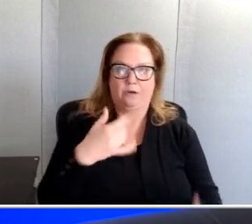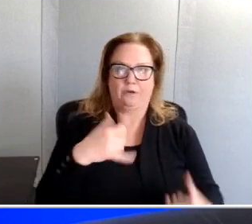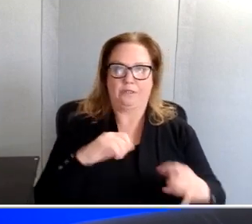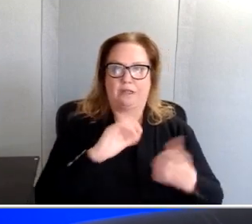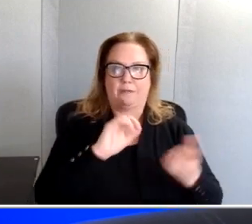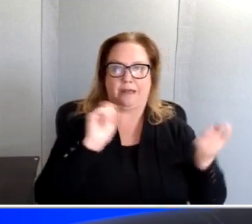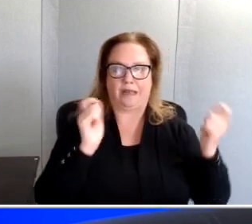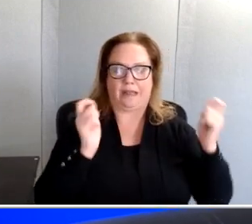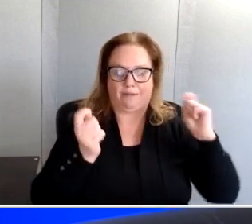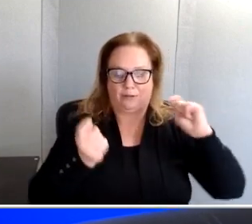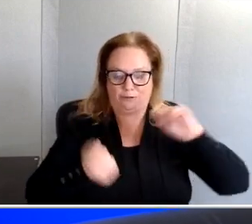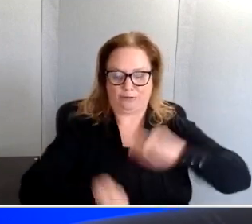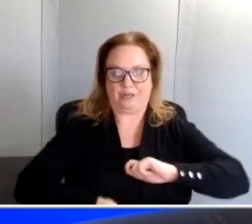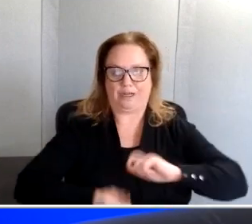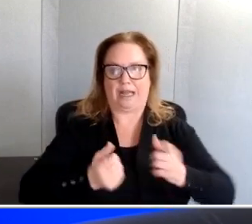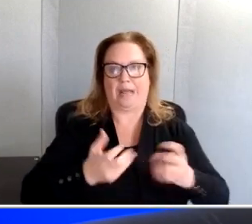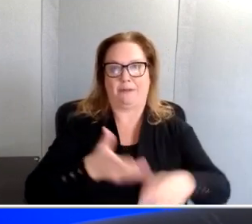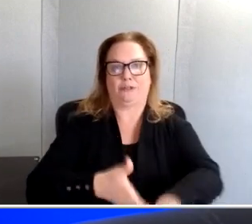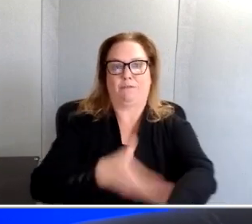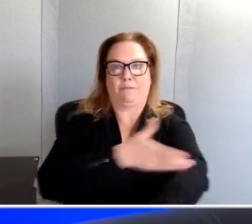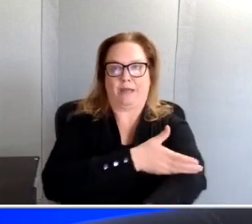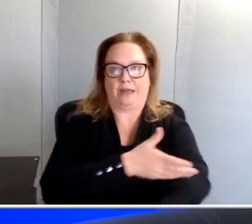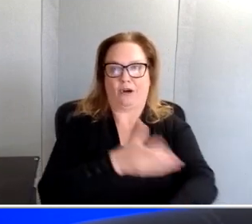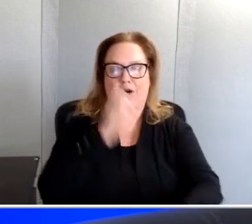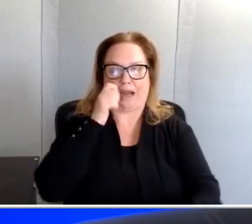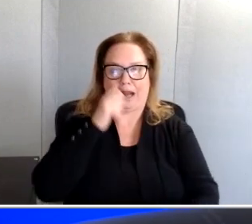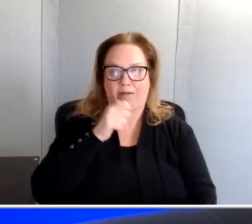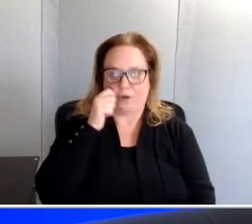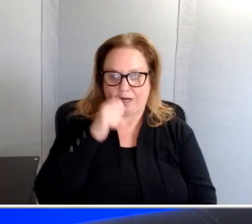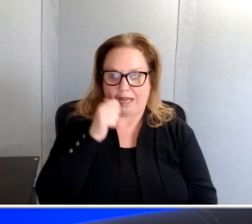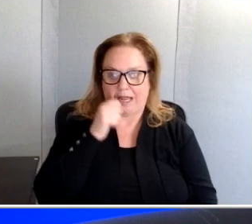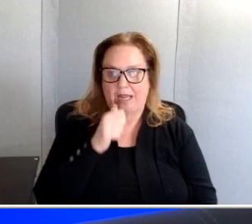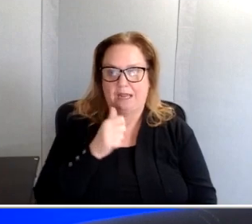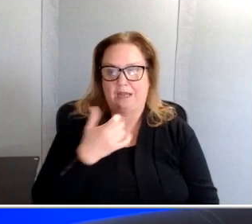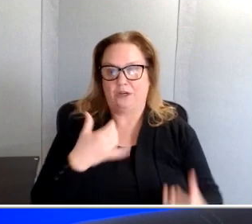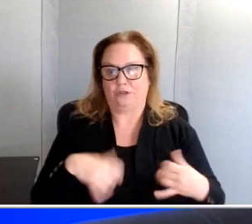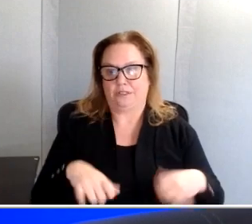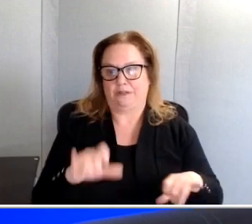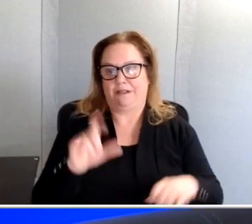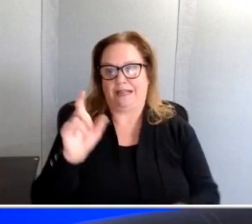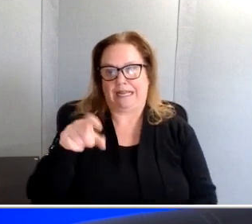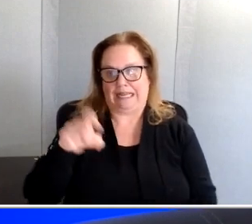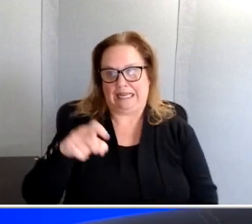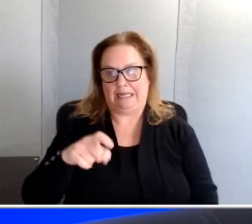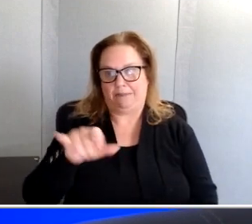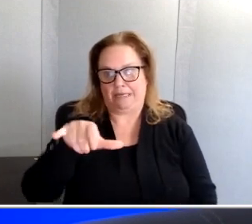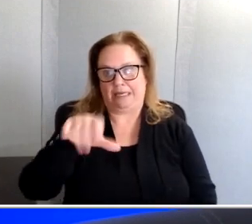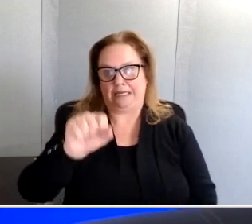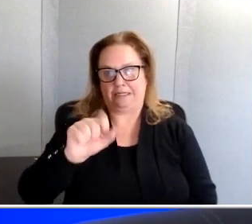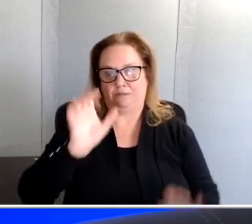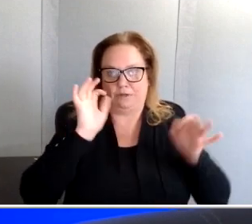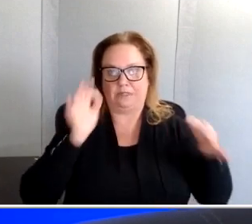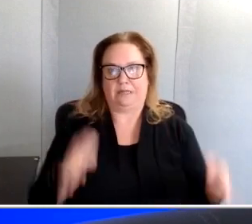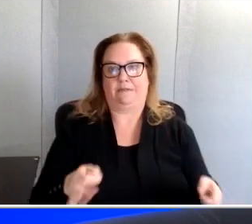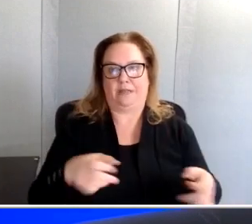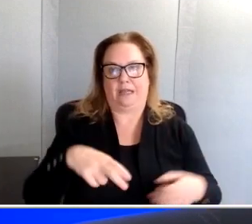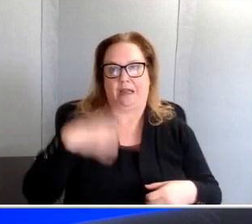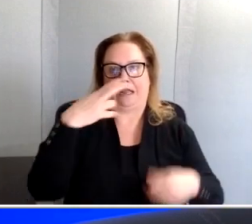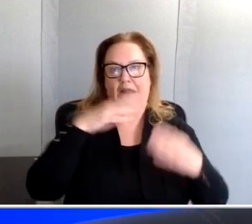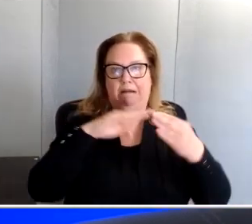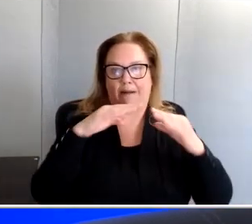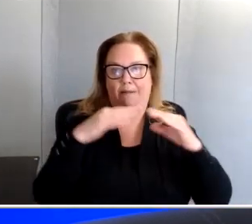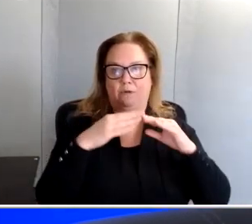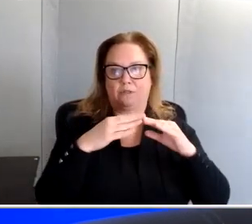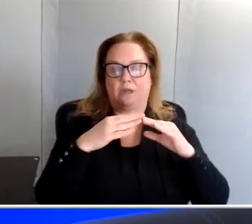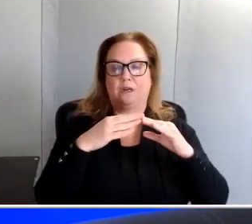and the change and how much better we're getting every single day. There's still a high need, but yeah, absolutely, we're definitely seeing higher numbers. We actually